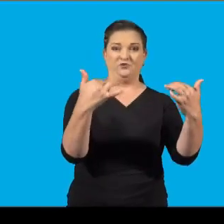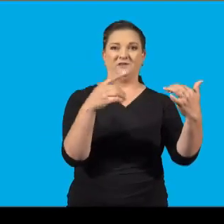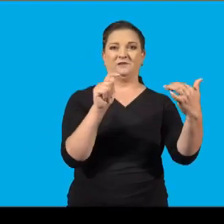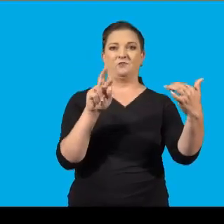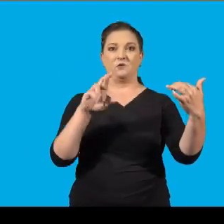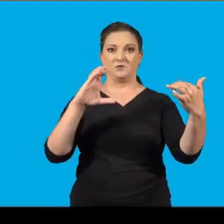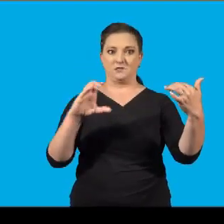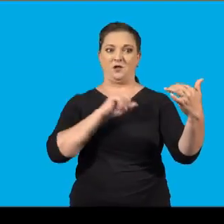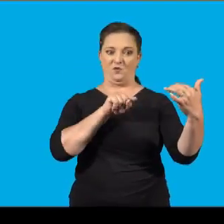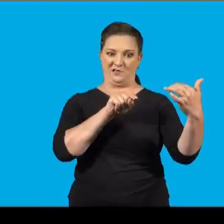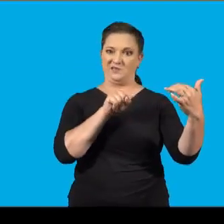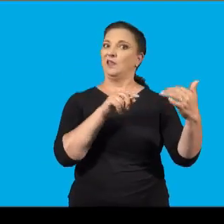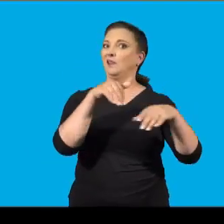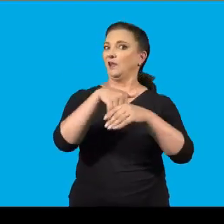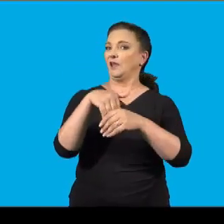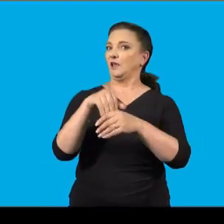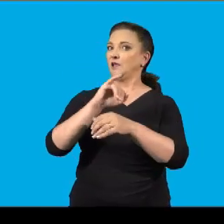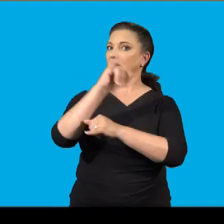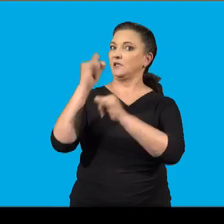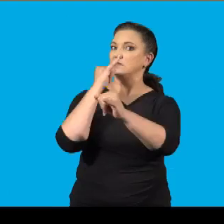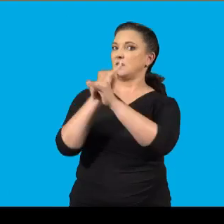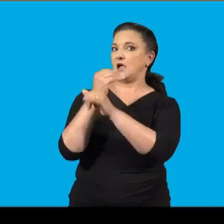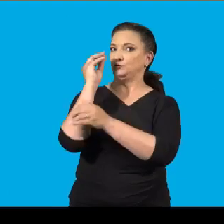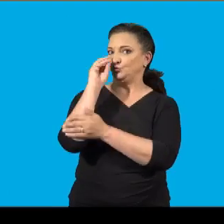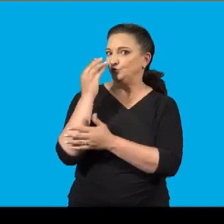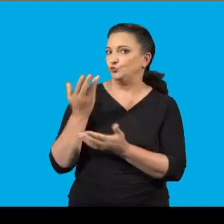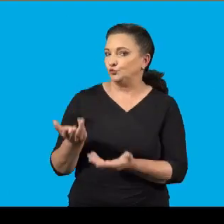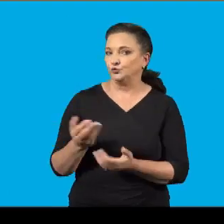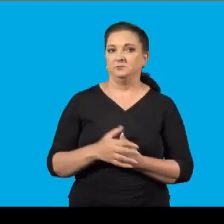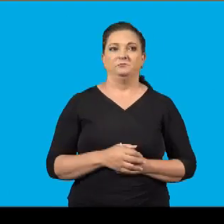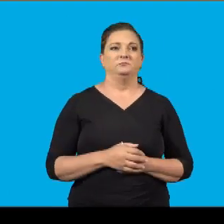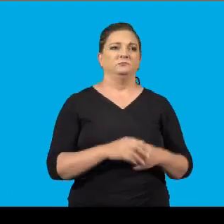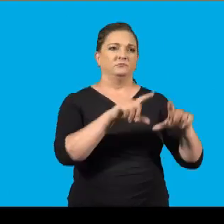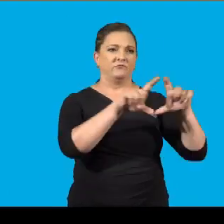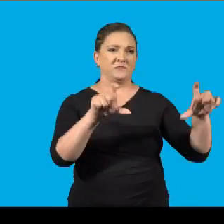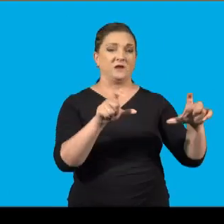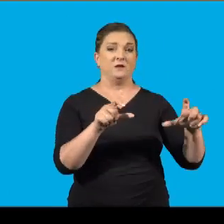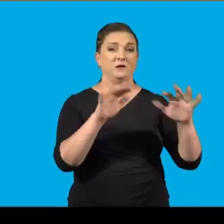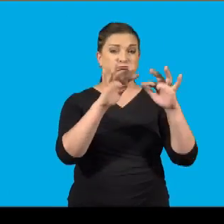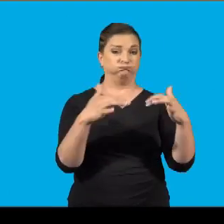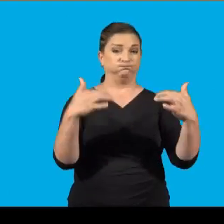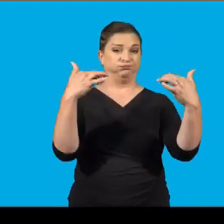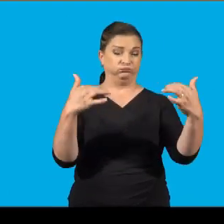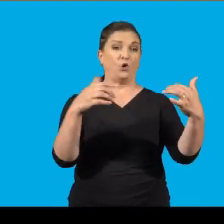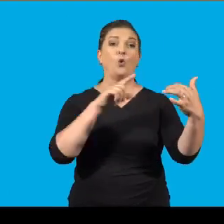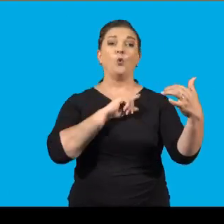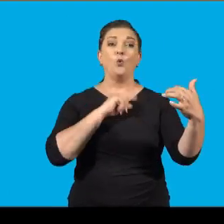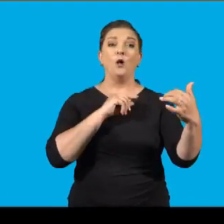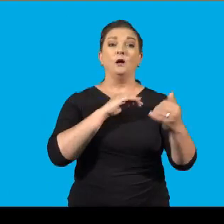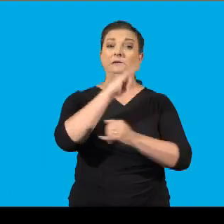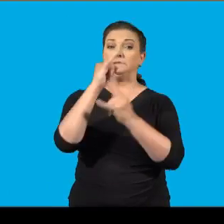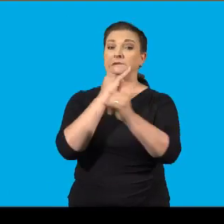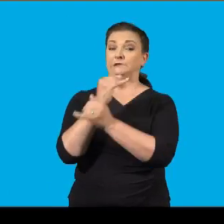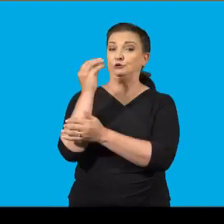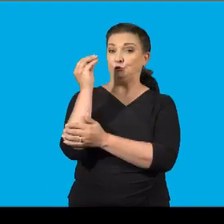TRC made international news? That is out of 2 marks. Now, the source reads, the hearings made